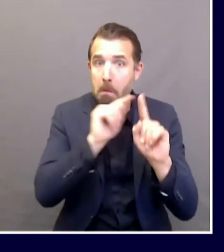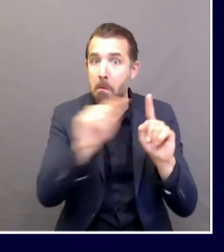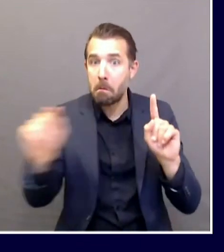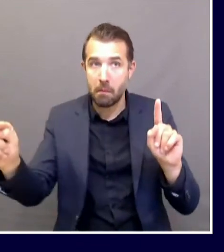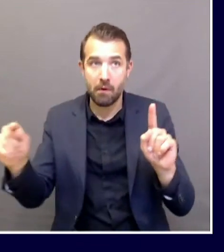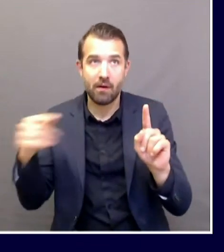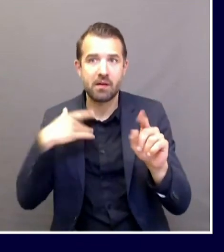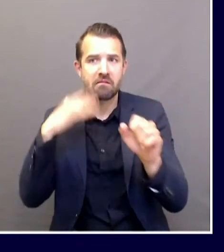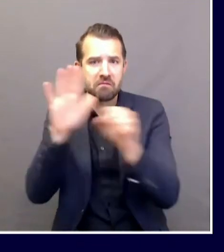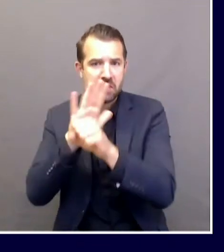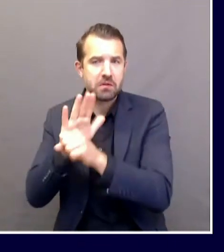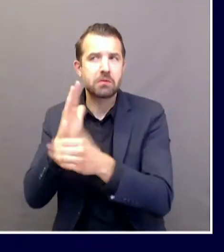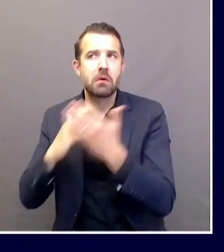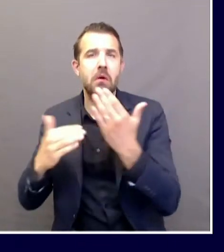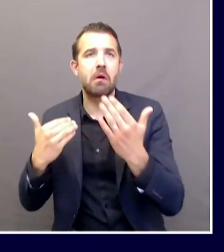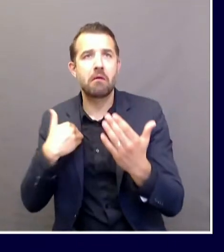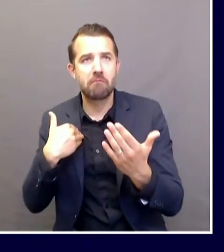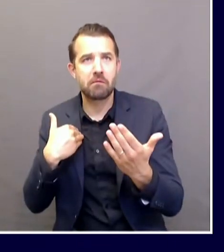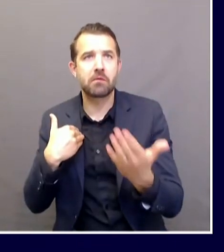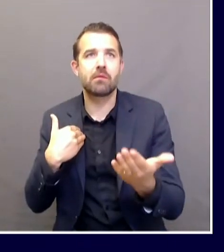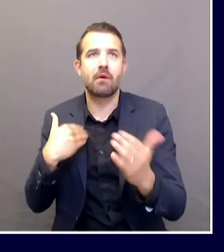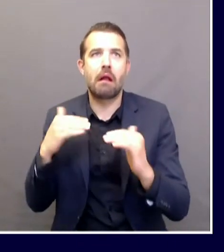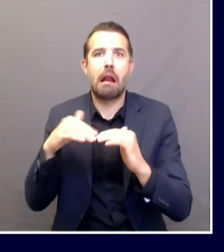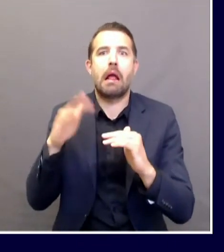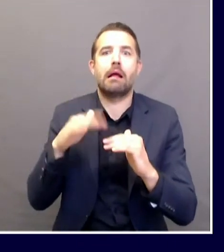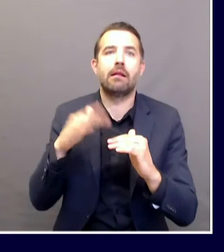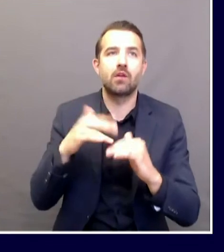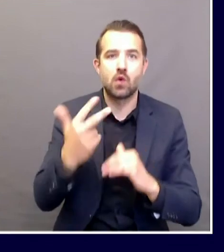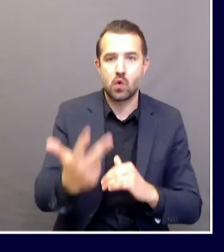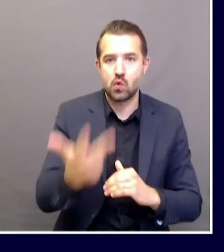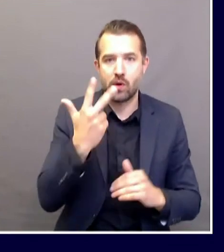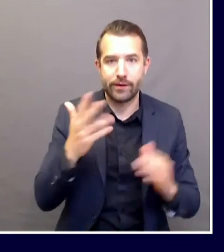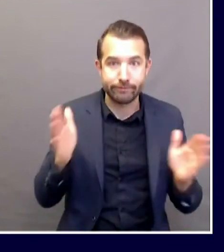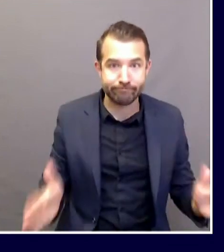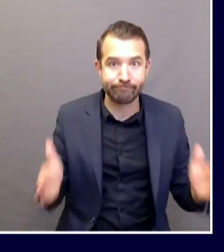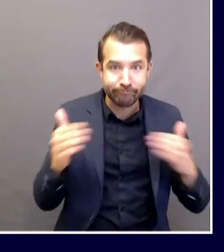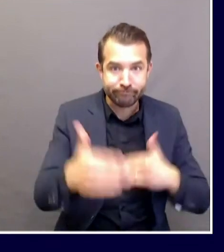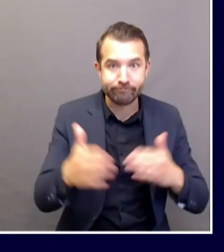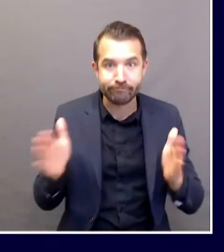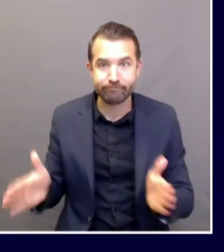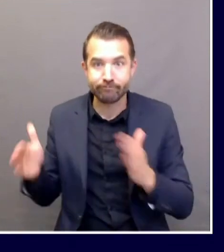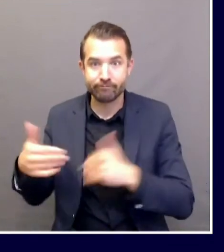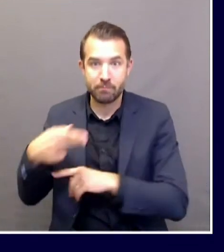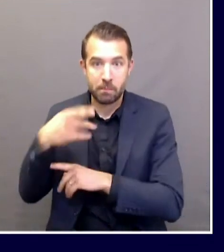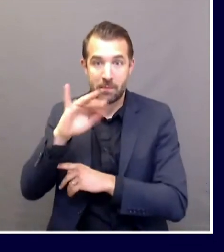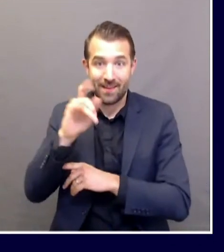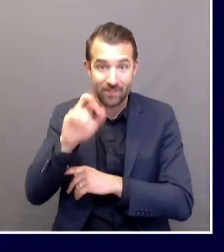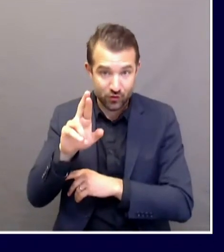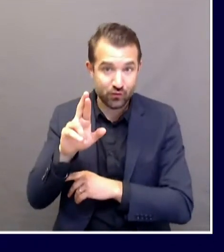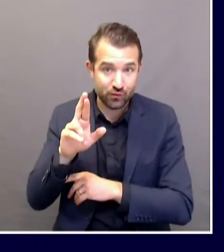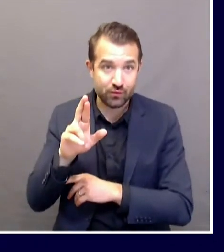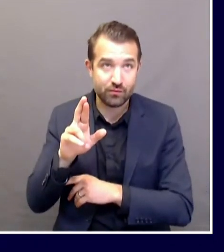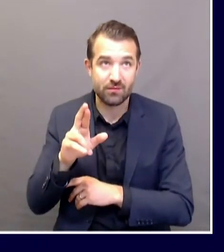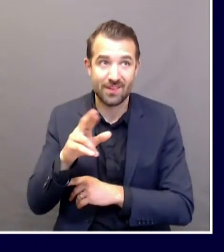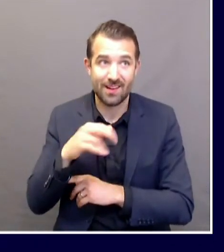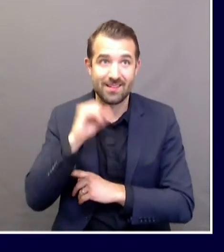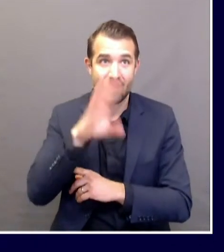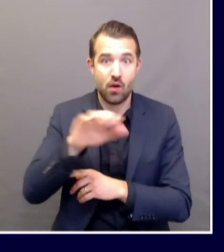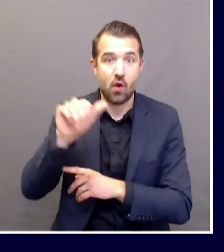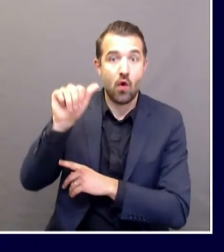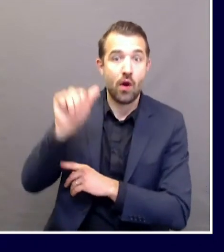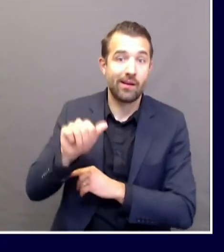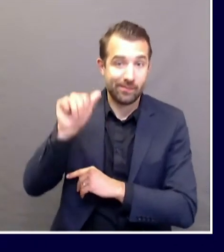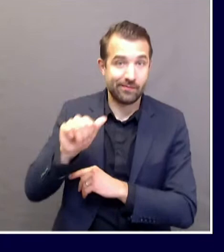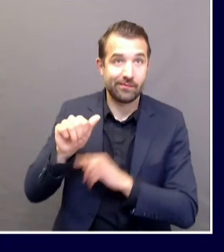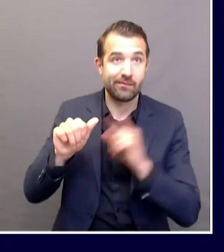of Pfizer at least to, for example, the Auburn Mall. But we're also trying to get a better sense from community leaders